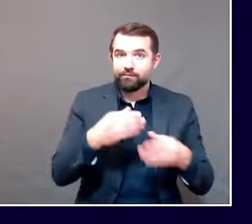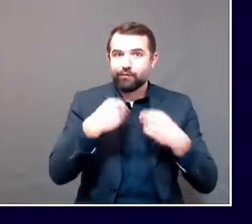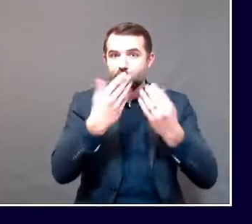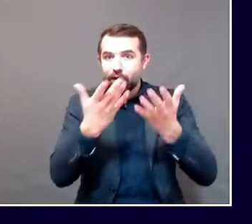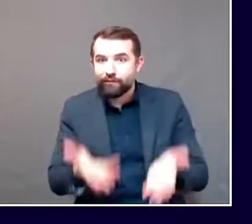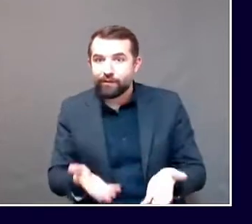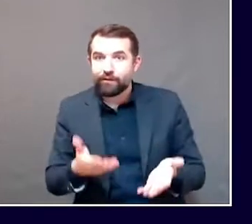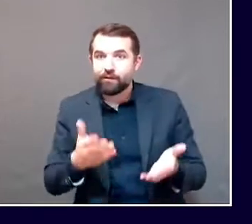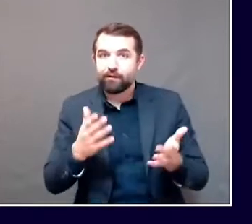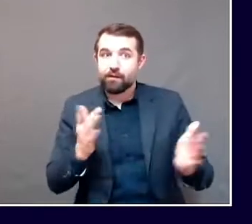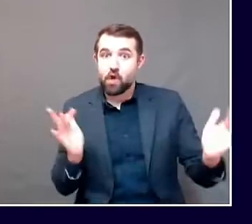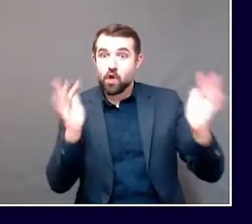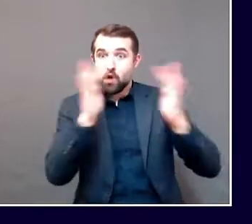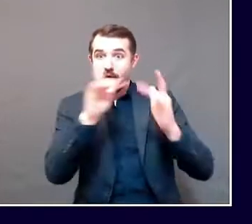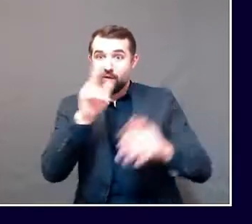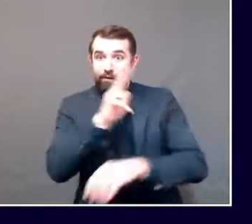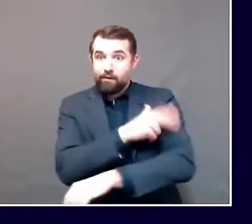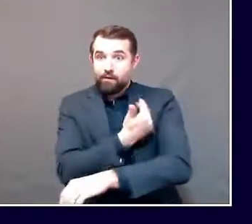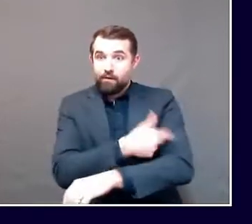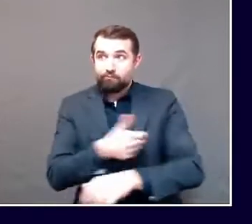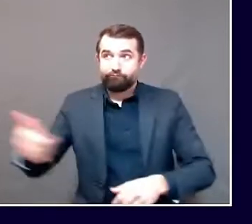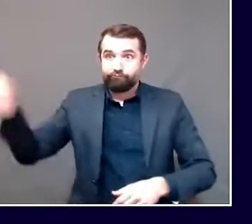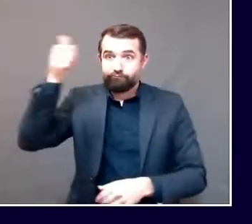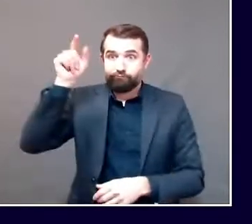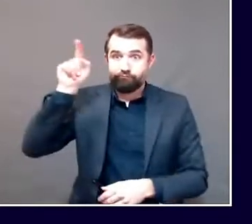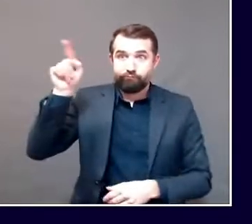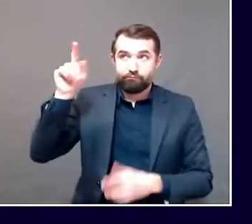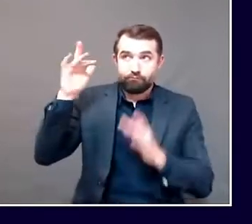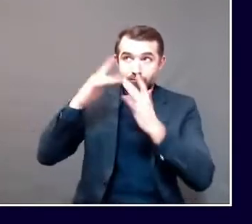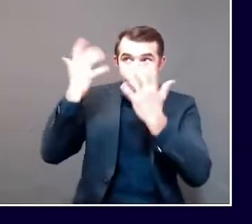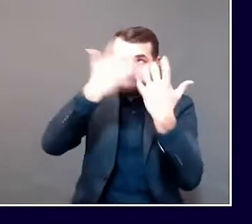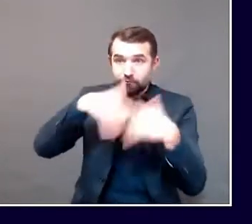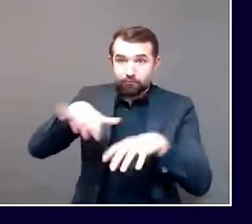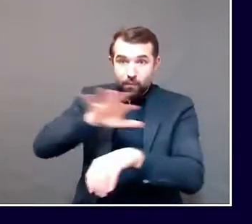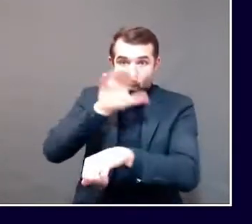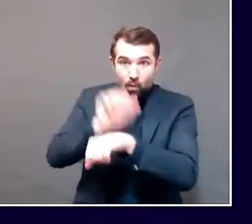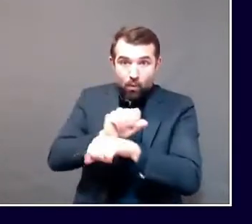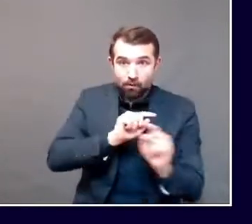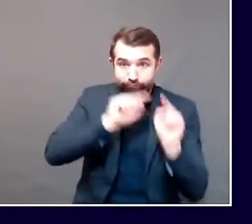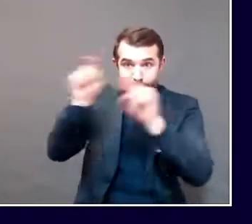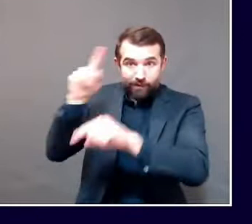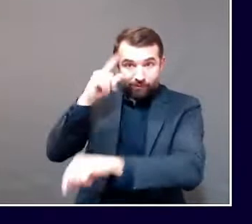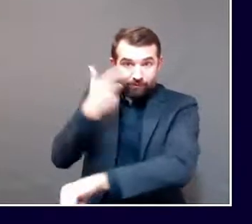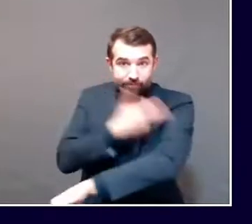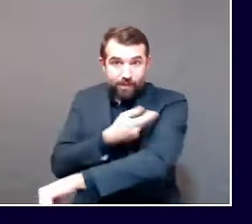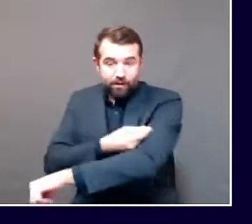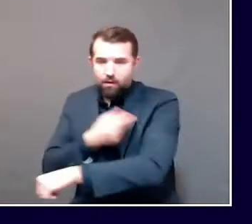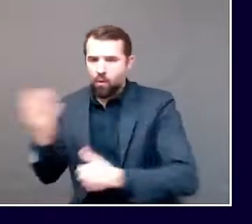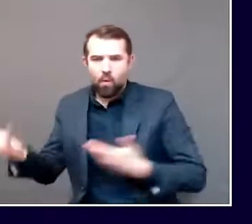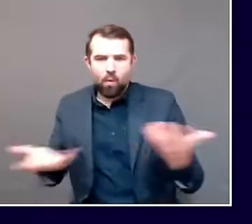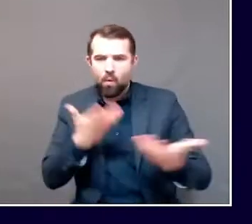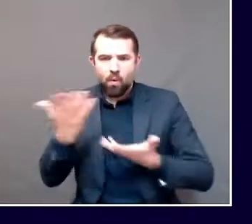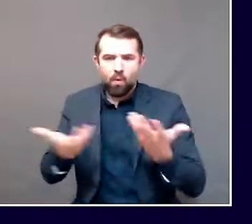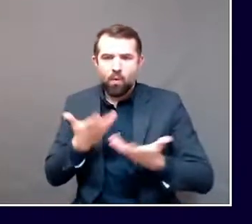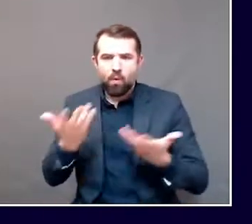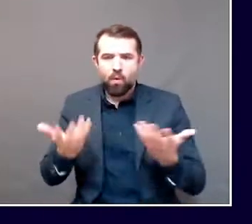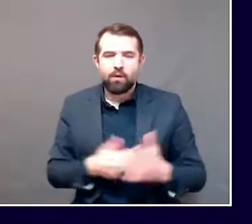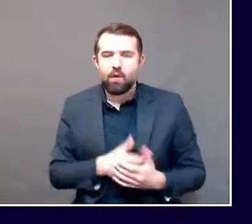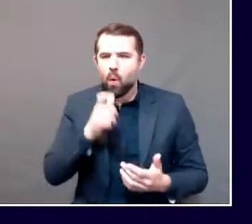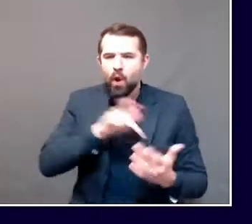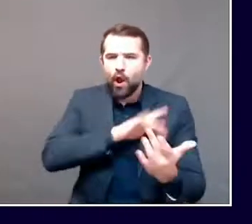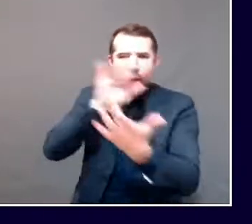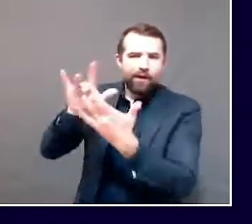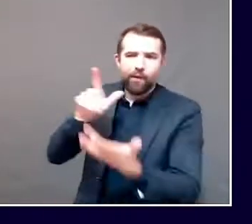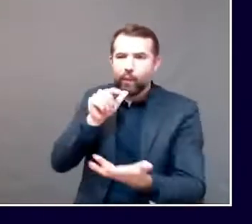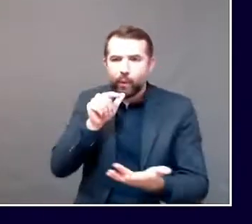healthcare organization and see if they could set something up, or will it be working the other way? We've seen both in place right now in